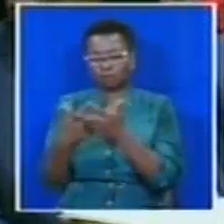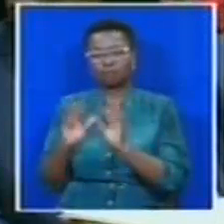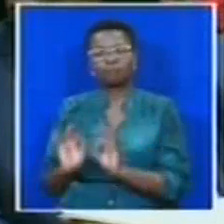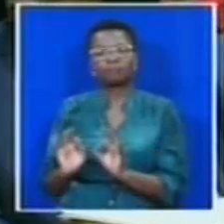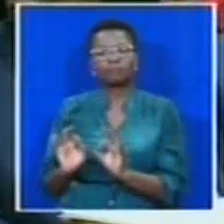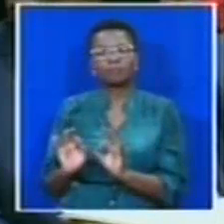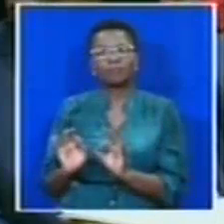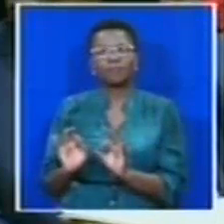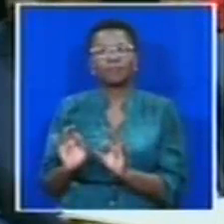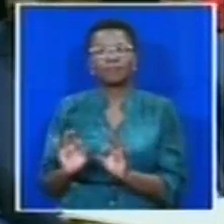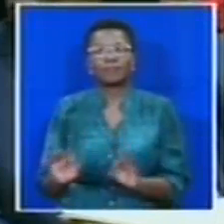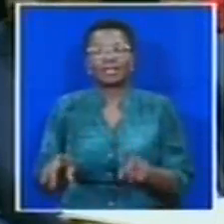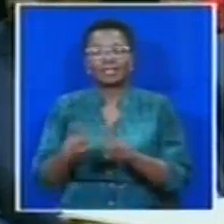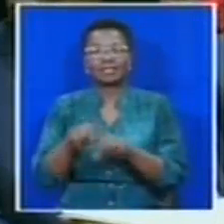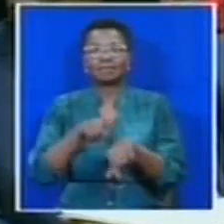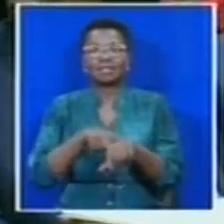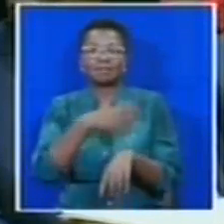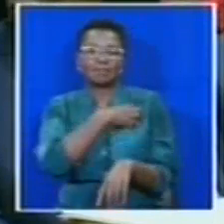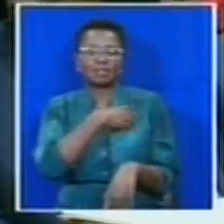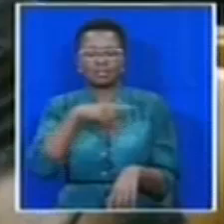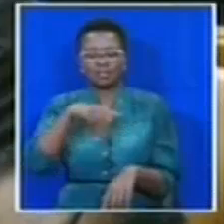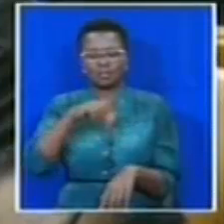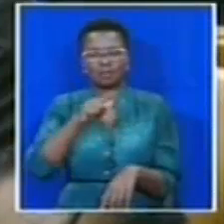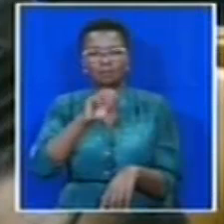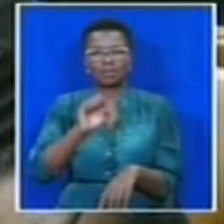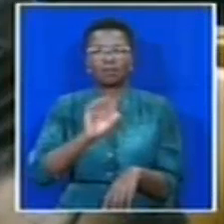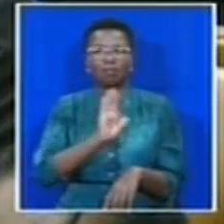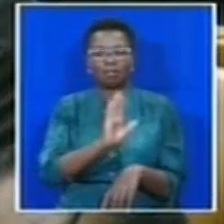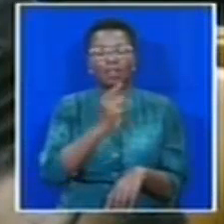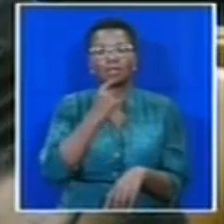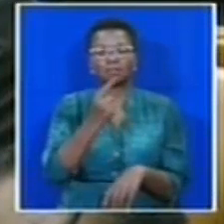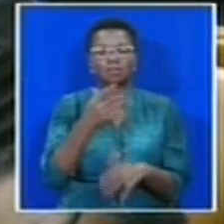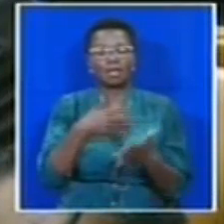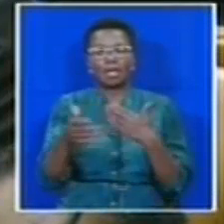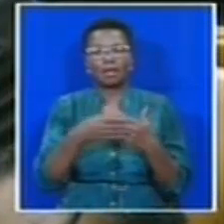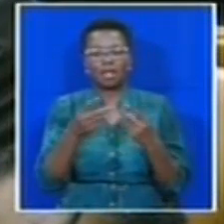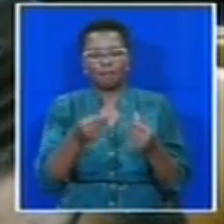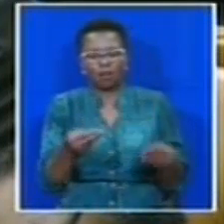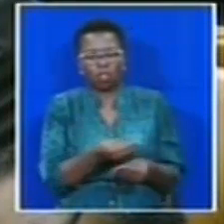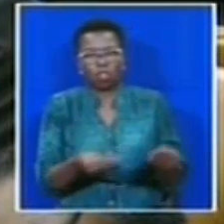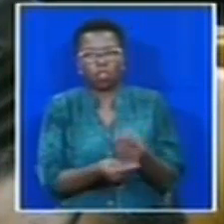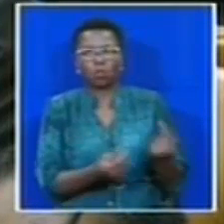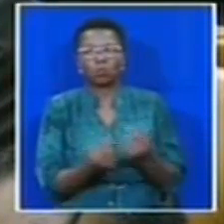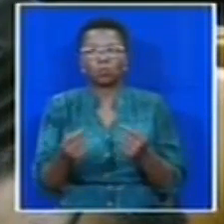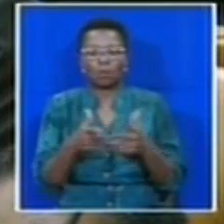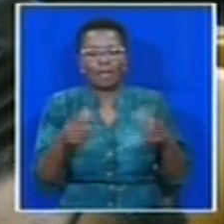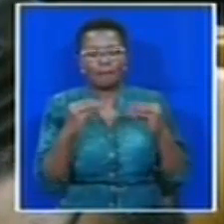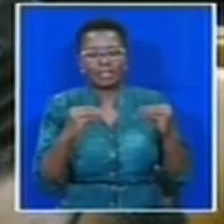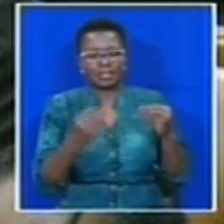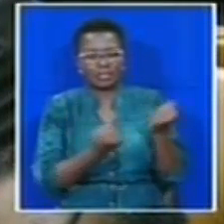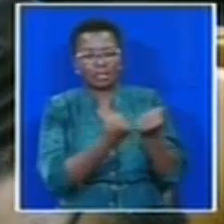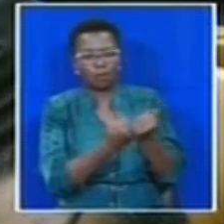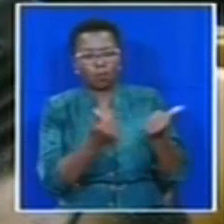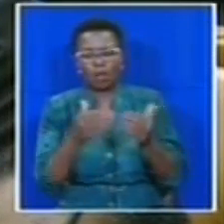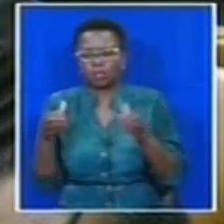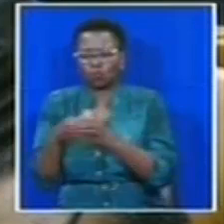requirements. Alongside Minister Patel's strong measures to combat collusion and abuse of market dominance, conditions have been imposed